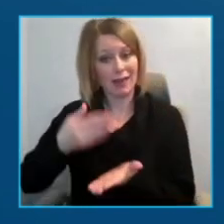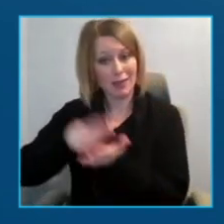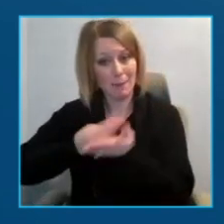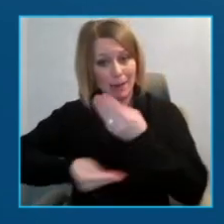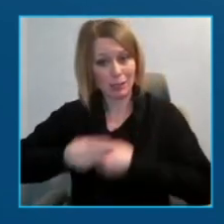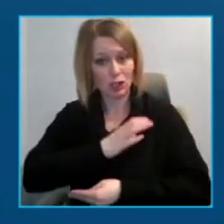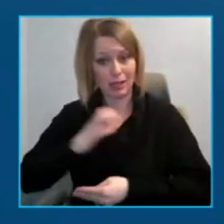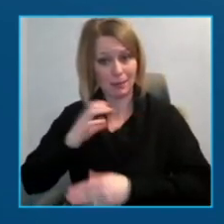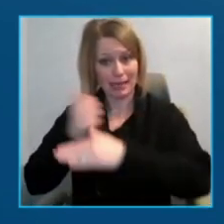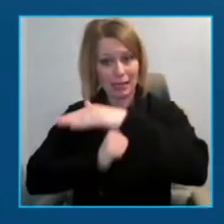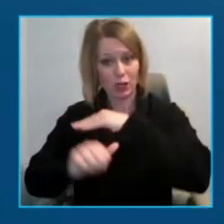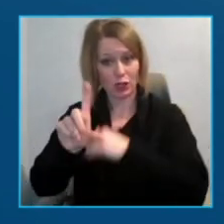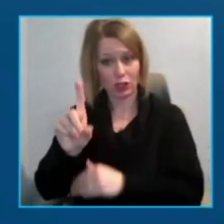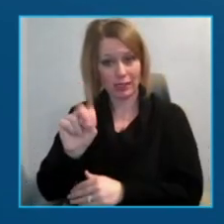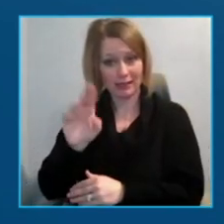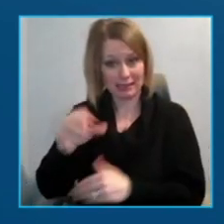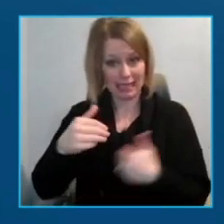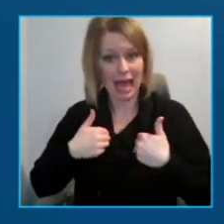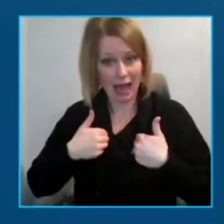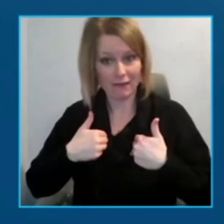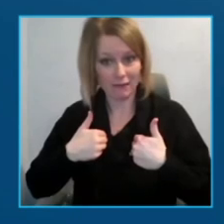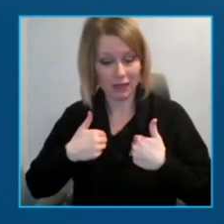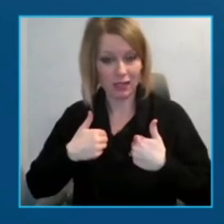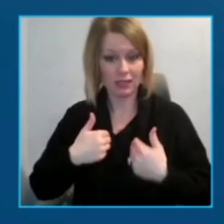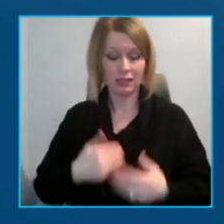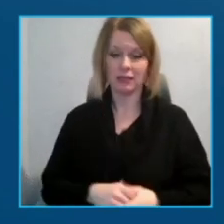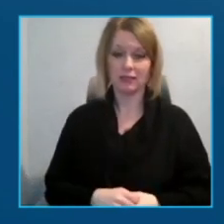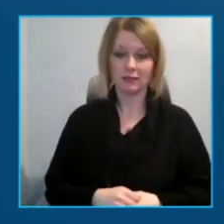But so that's point two.